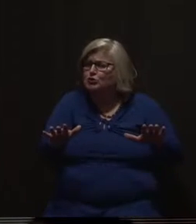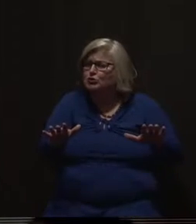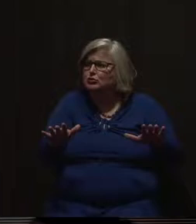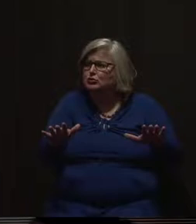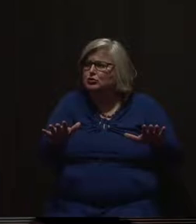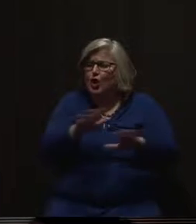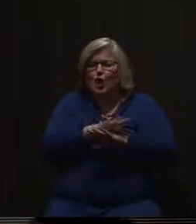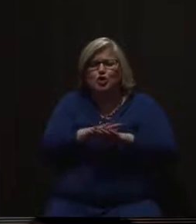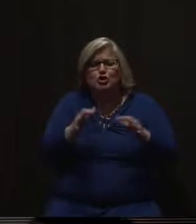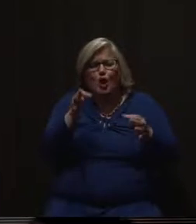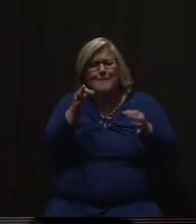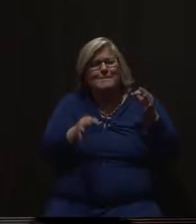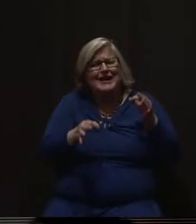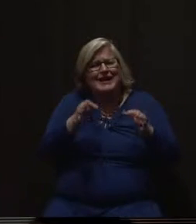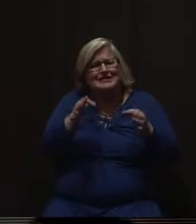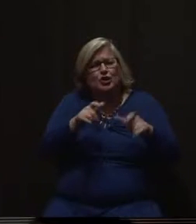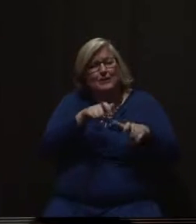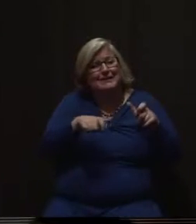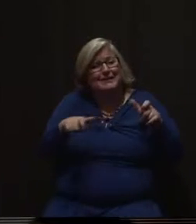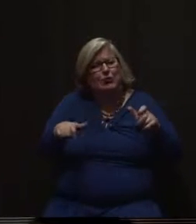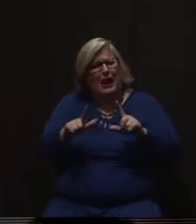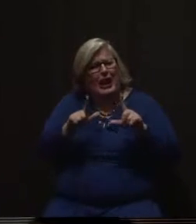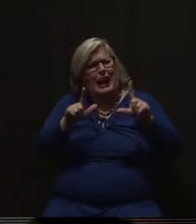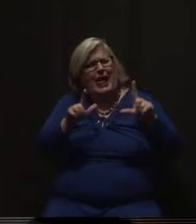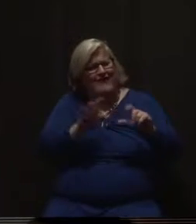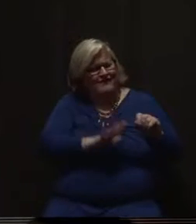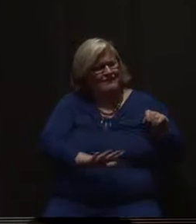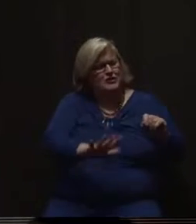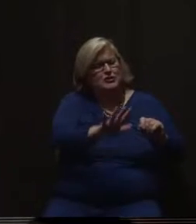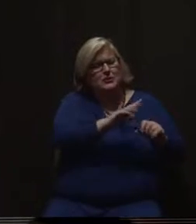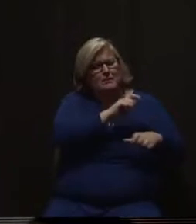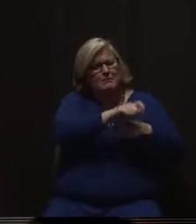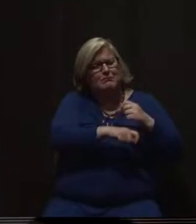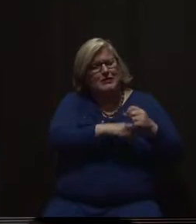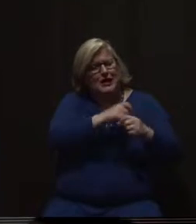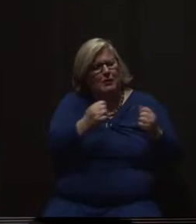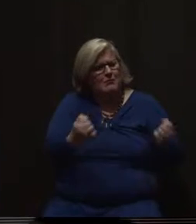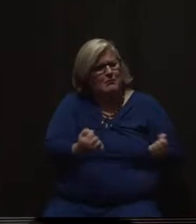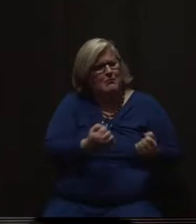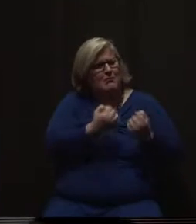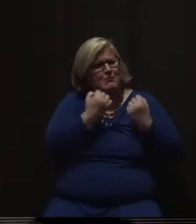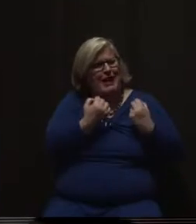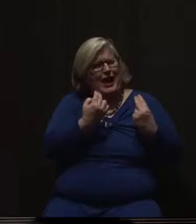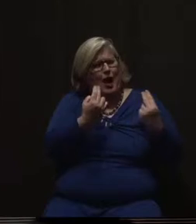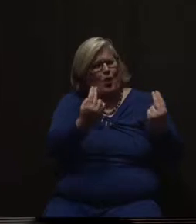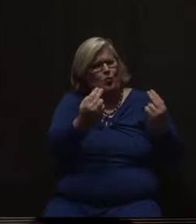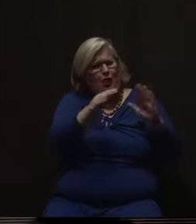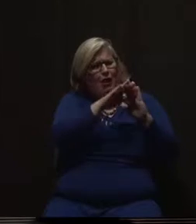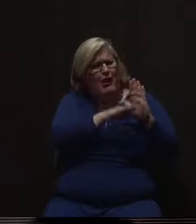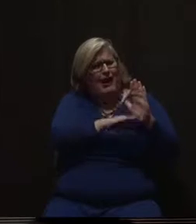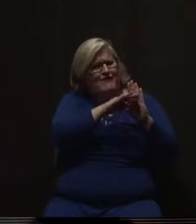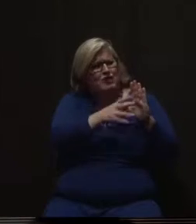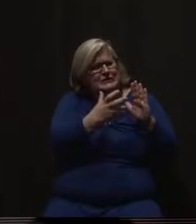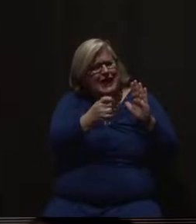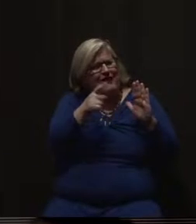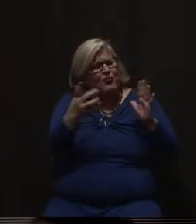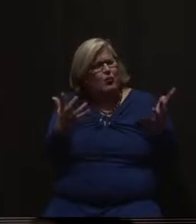the non-party left people in society have gained a lot of power in certain levels, just in the